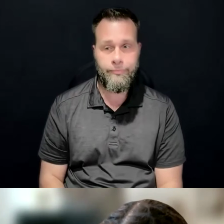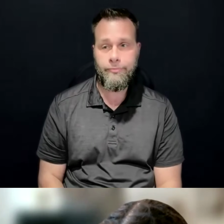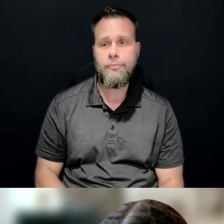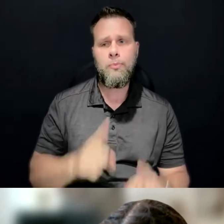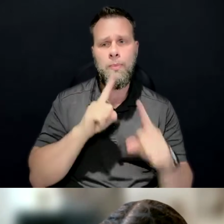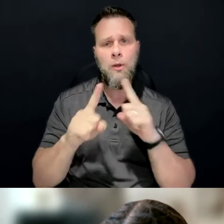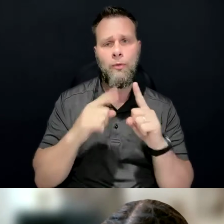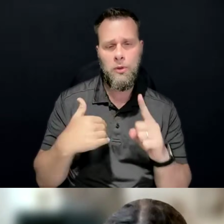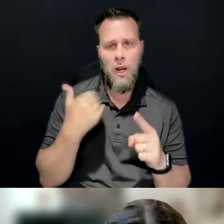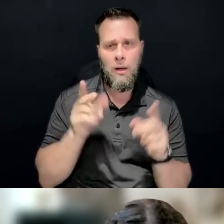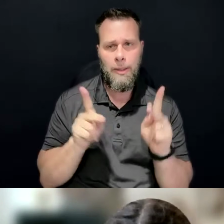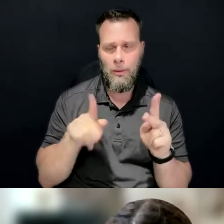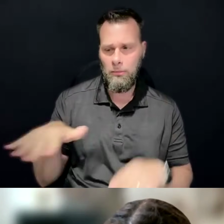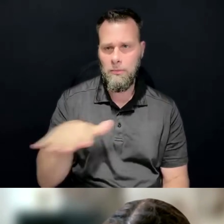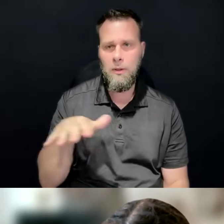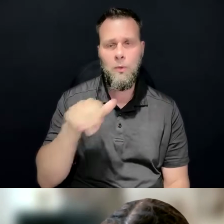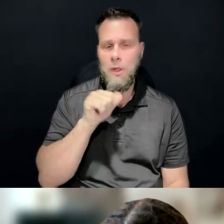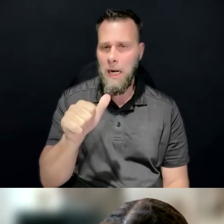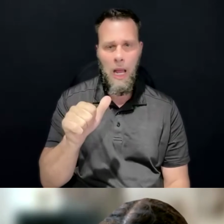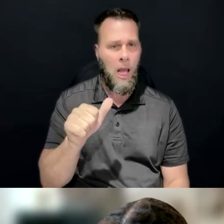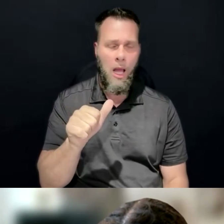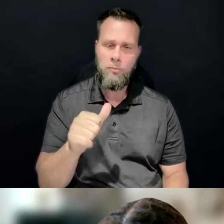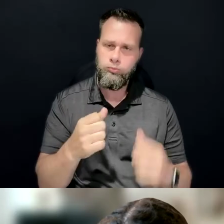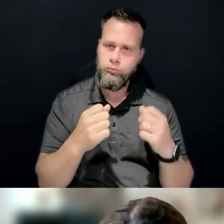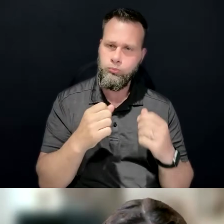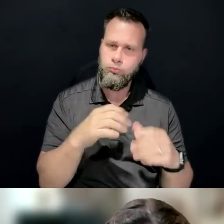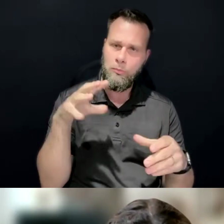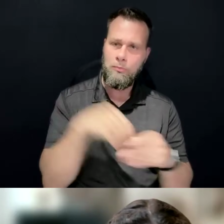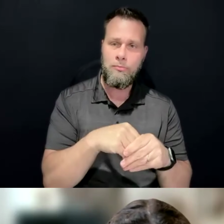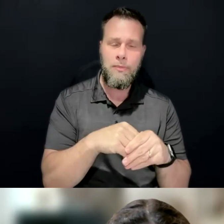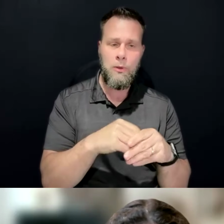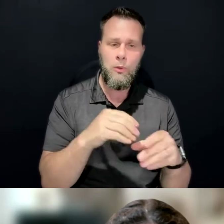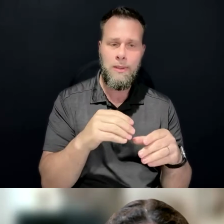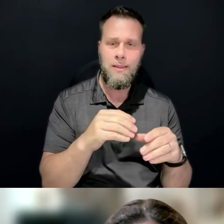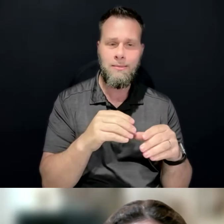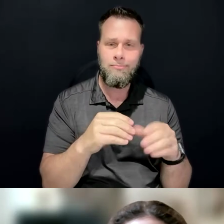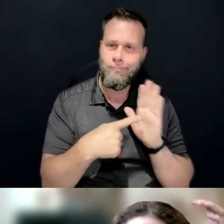young people who weren't well represented in the survey data? Thanks.